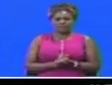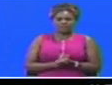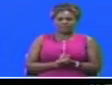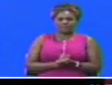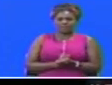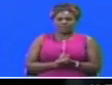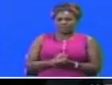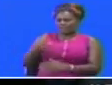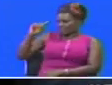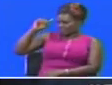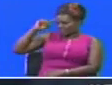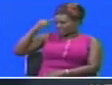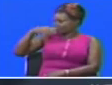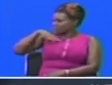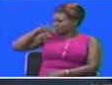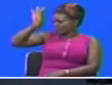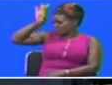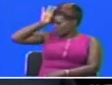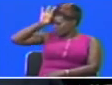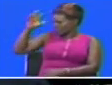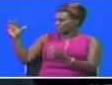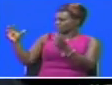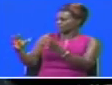think it's a disappointment to the party.